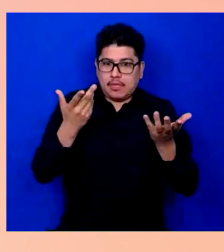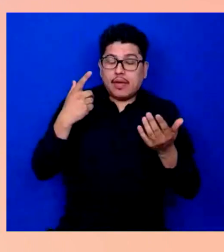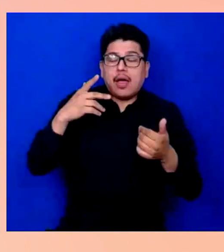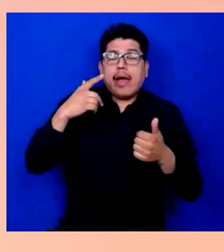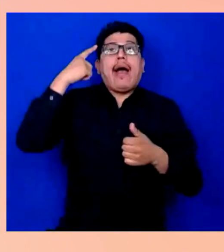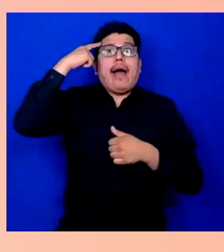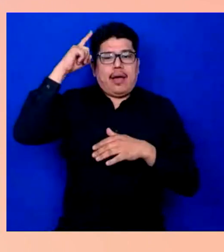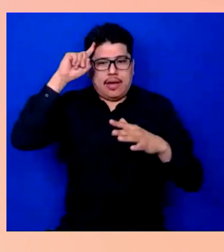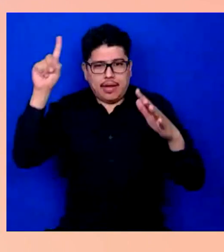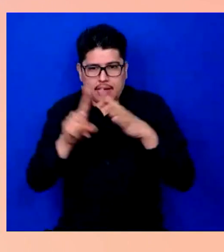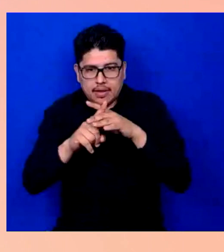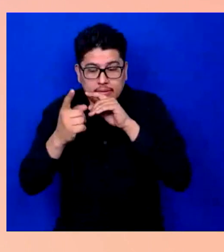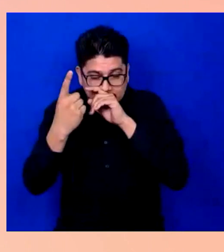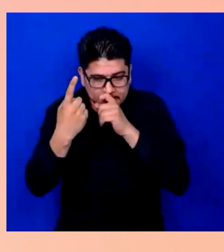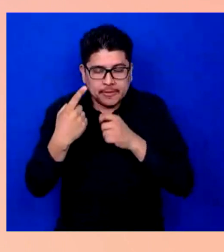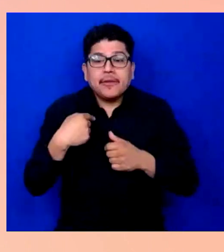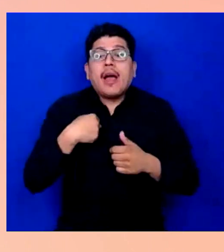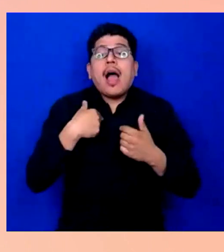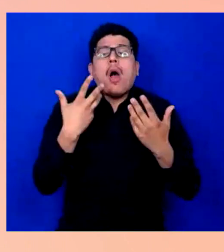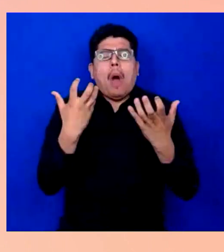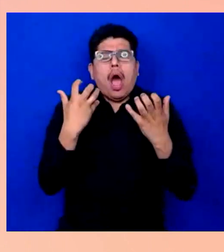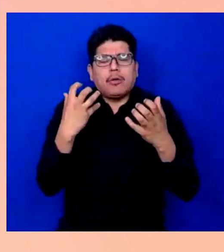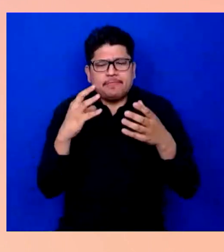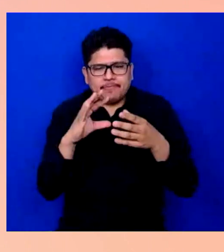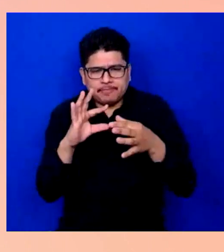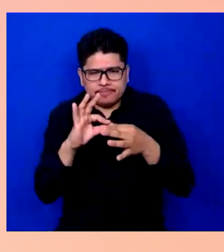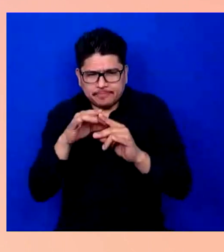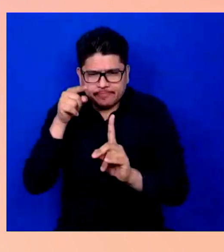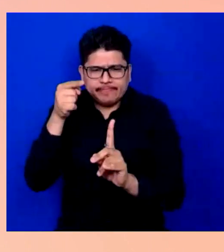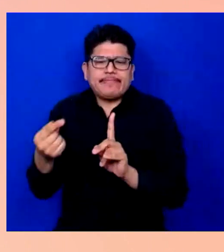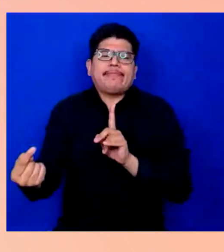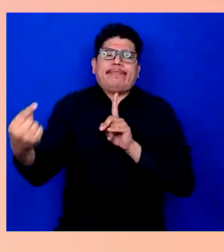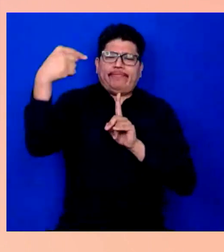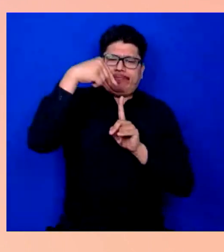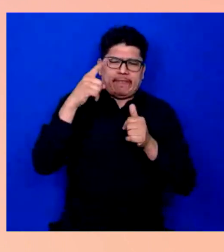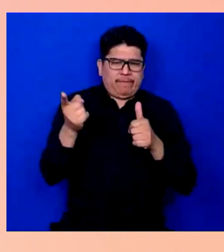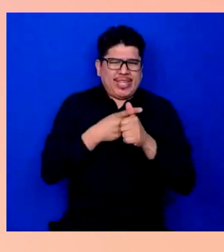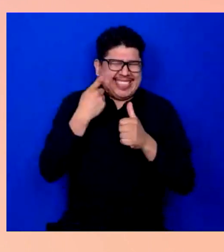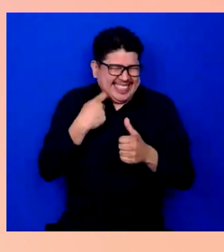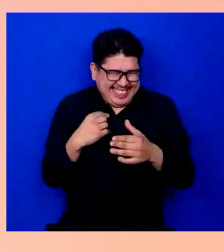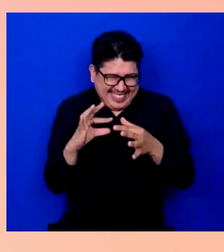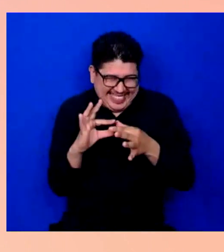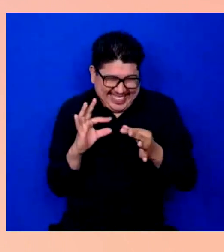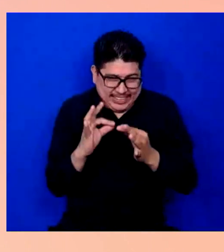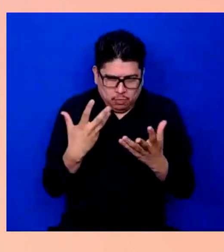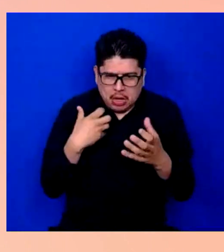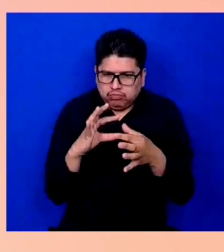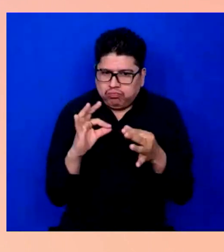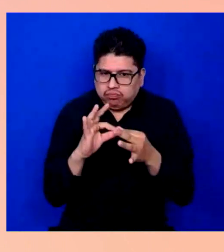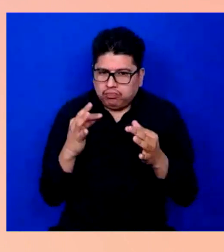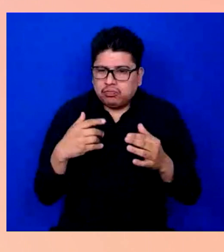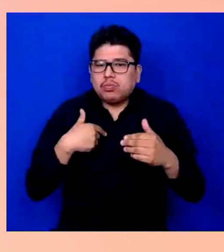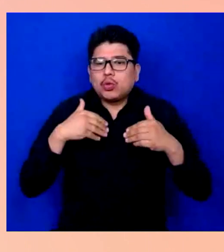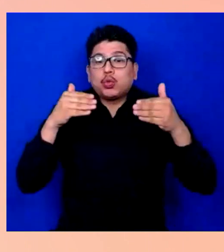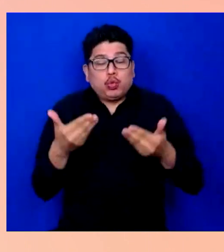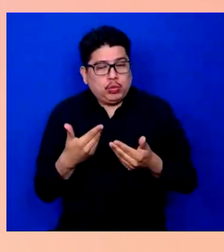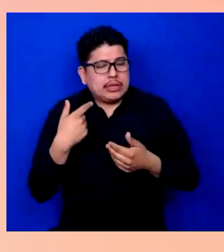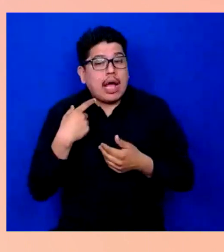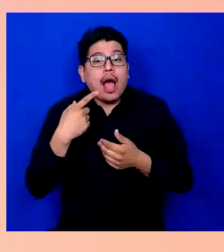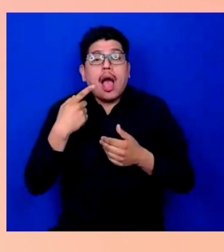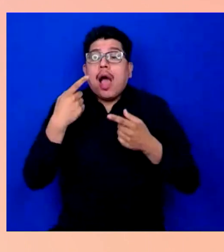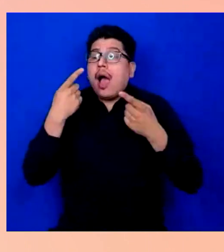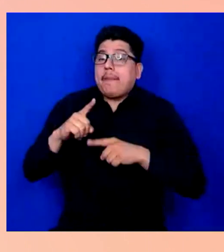it kind of goes back to the very first thing that I talked about when I introduced myself, was like employers, especially